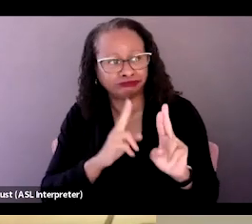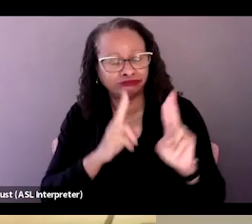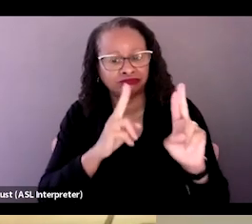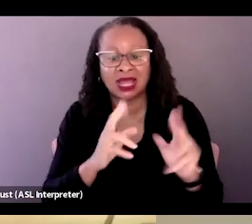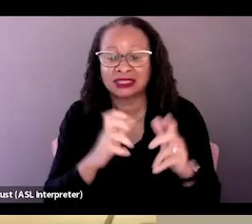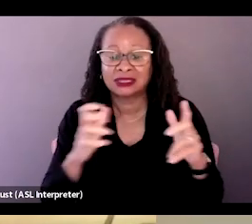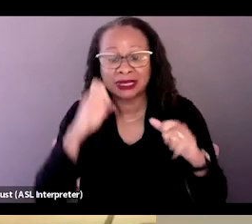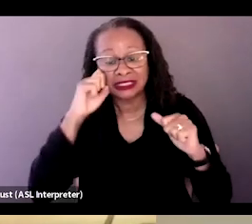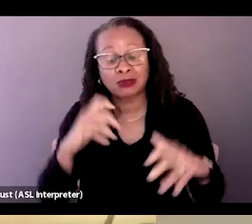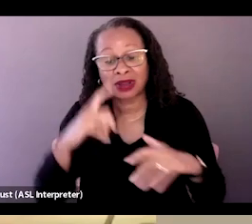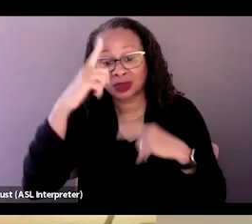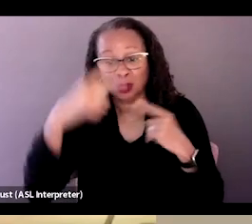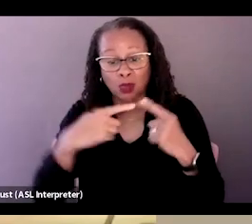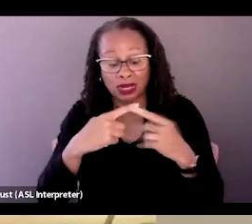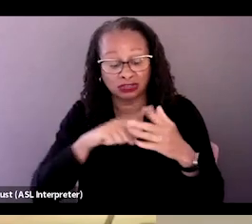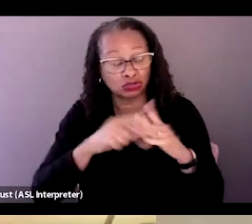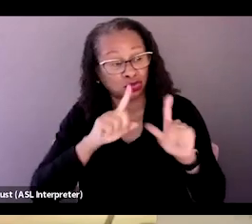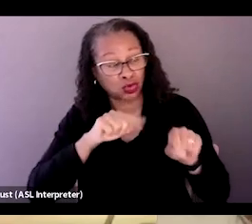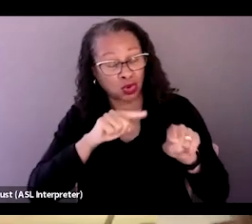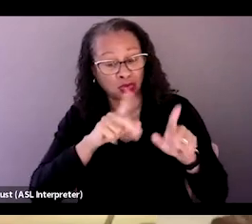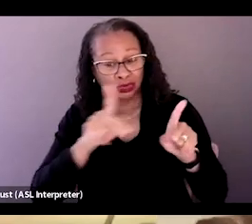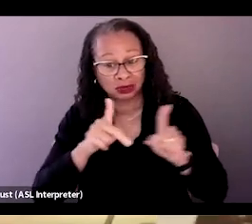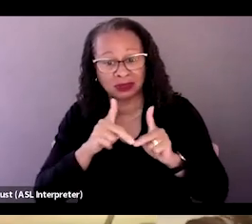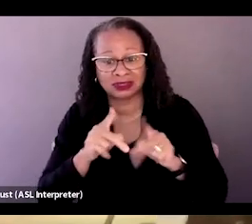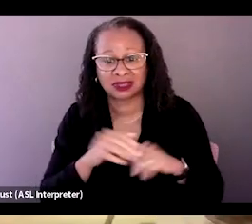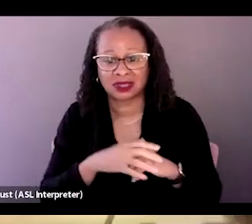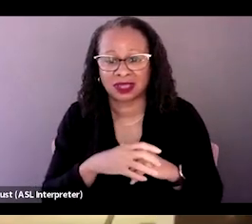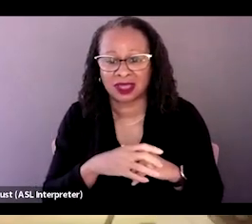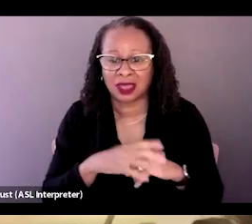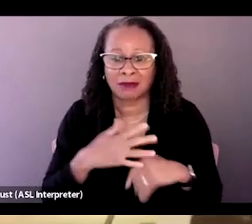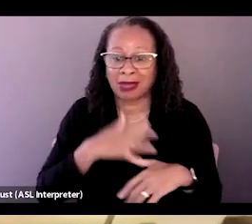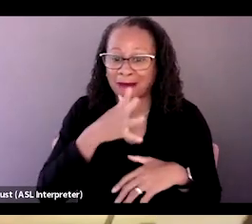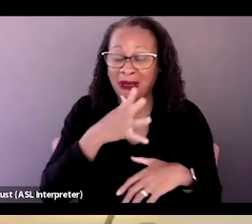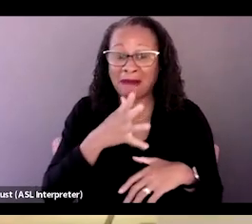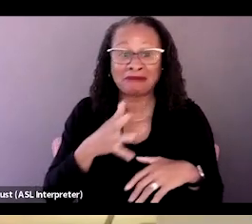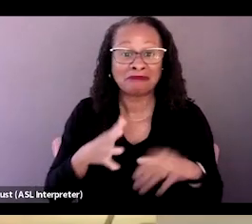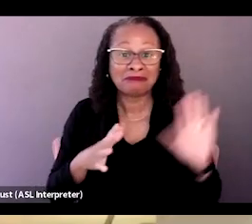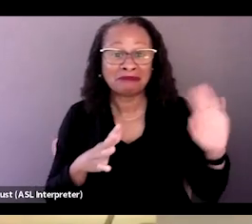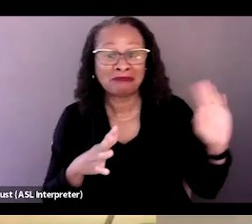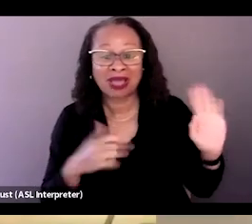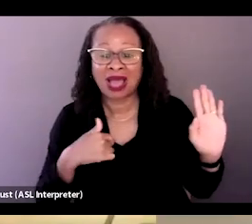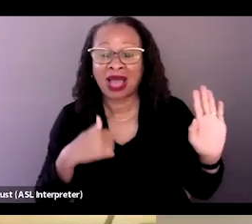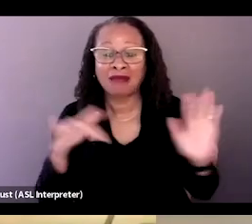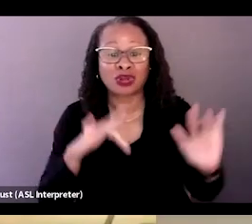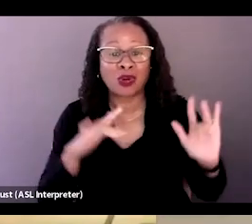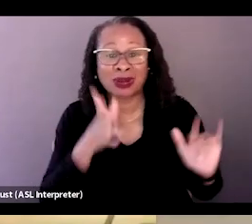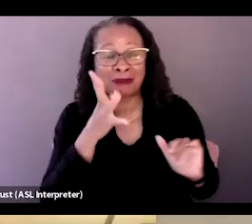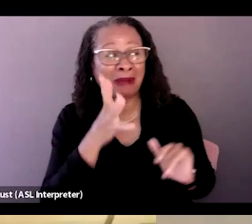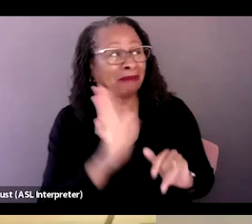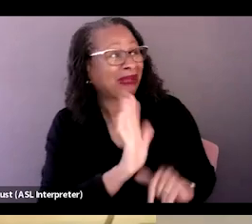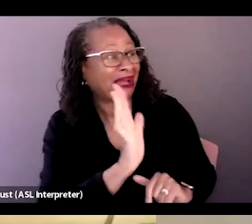when I started to go there, it just, oh, this is my mom. Mom, I'm recording. Sorry.